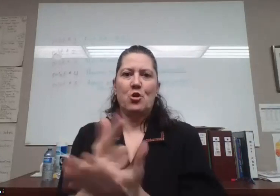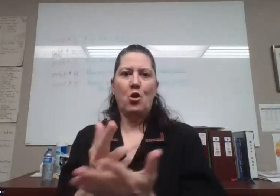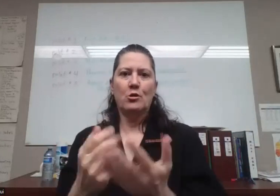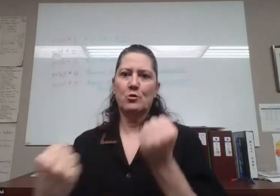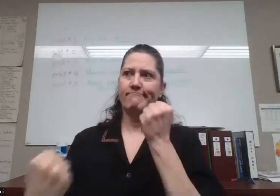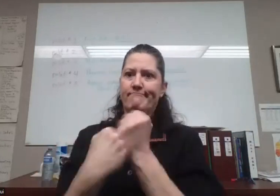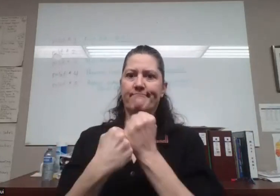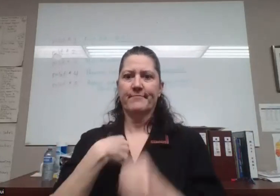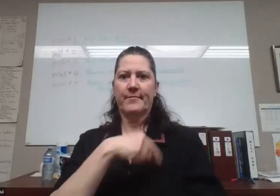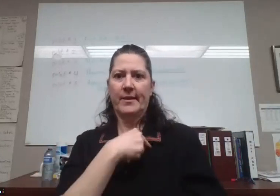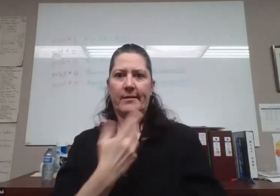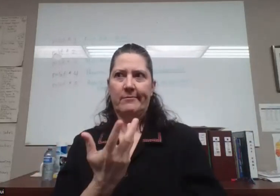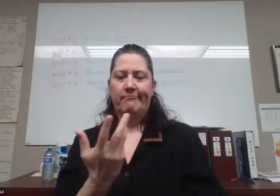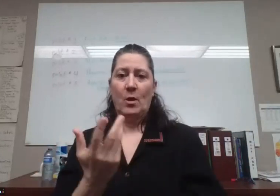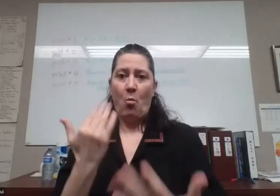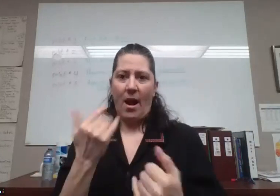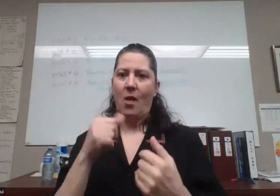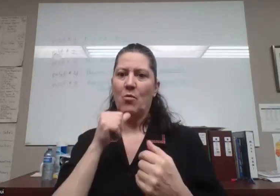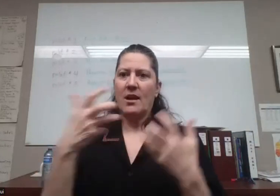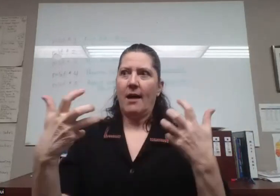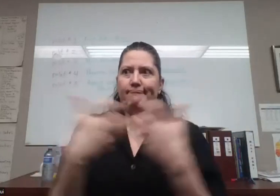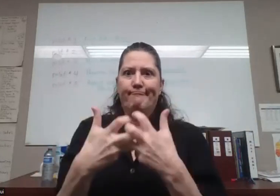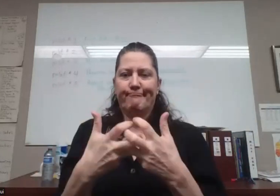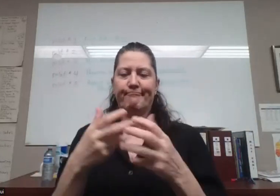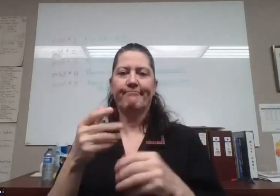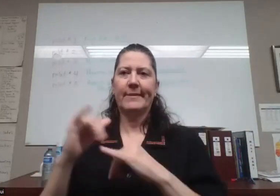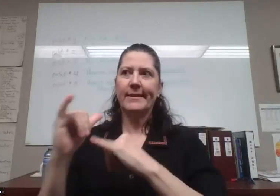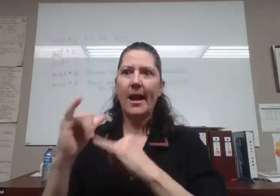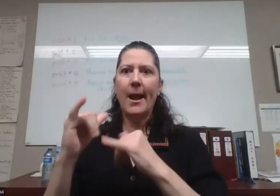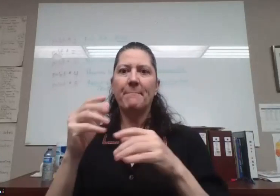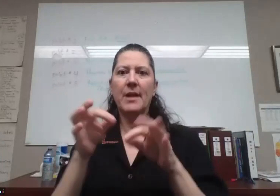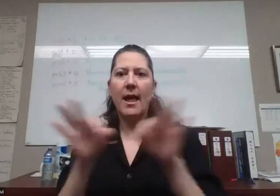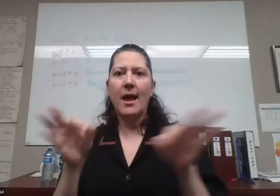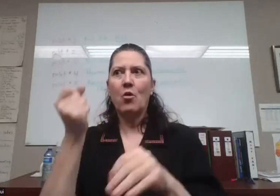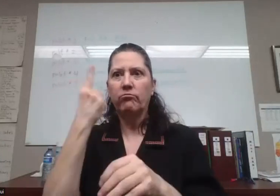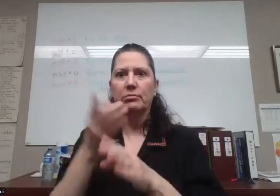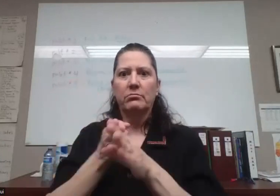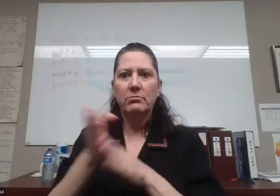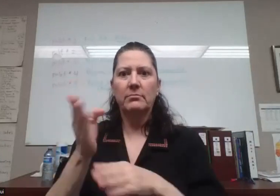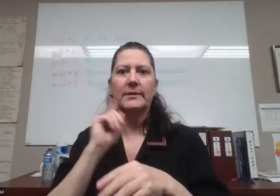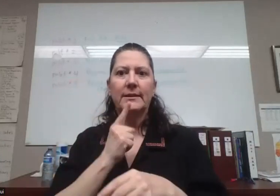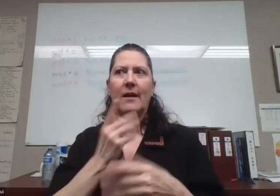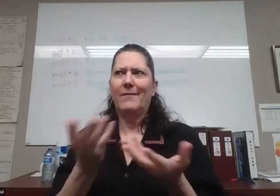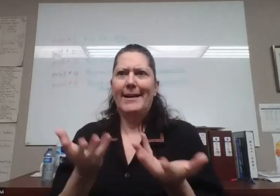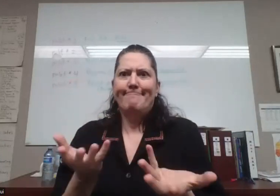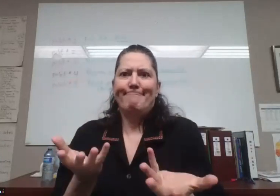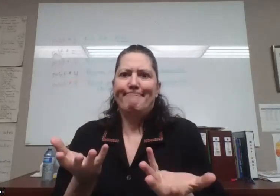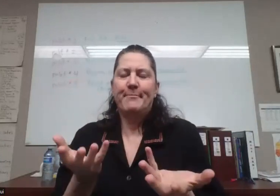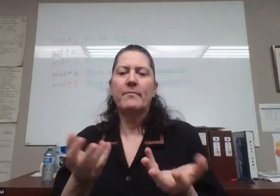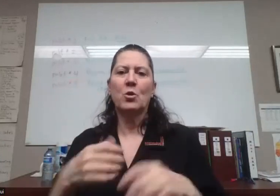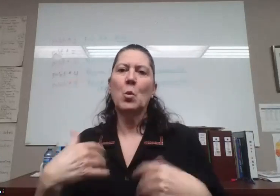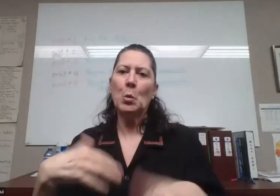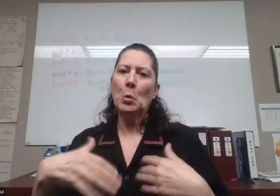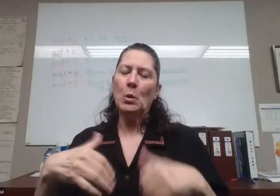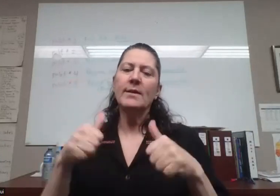is suffering because there's such a lack of resources available that don't